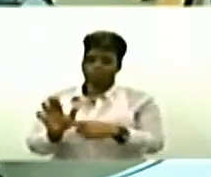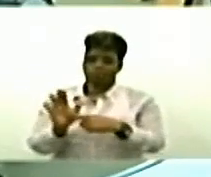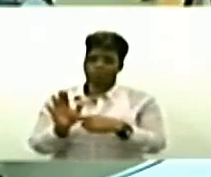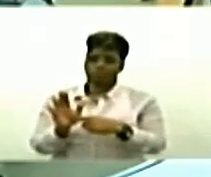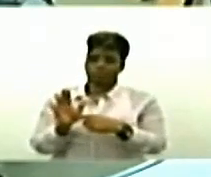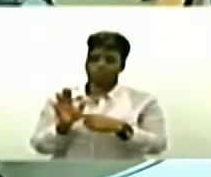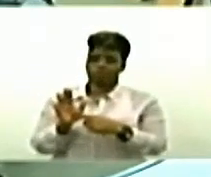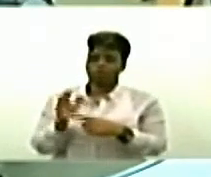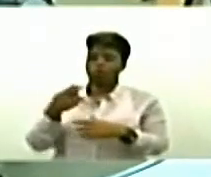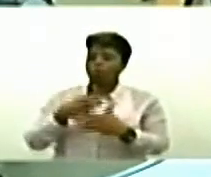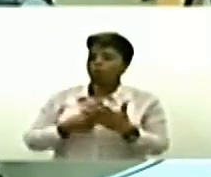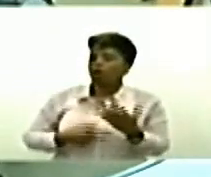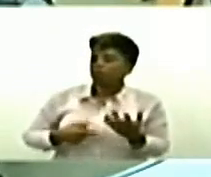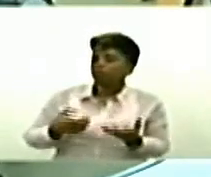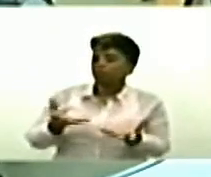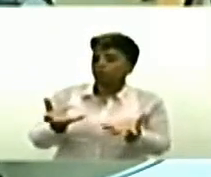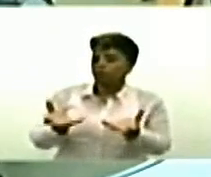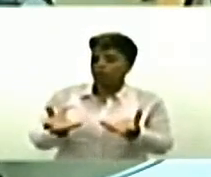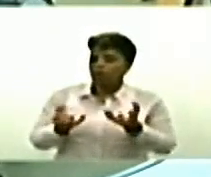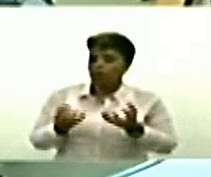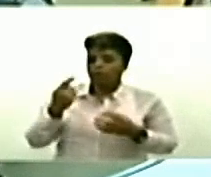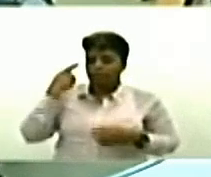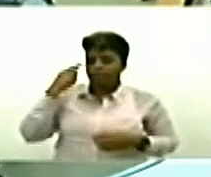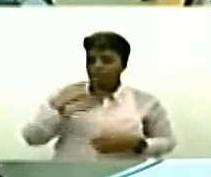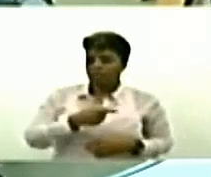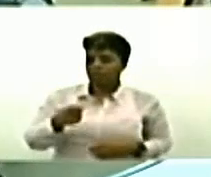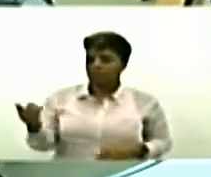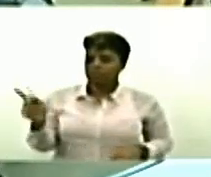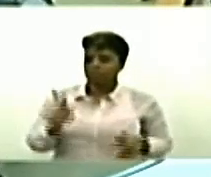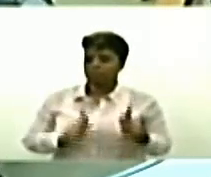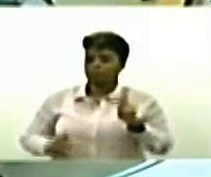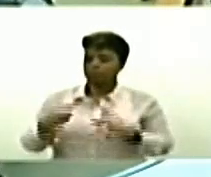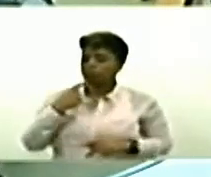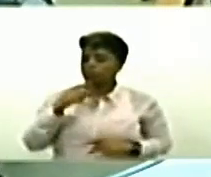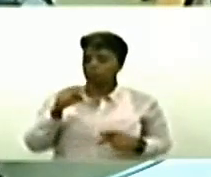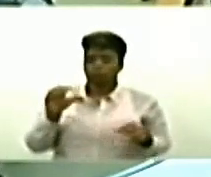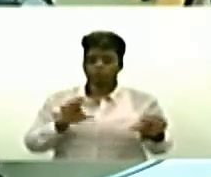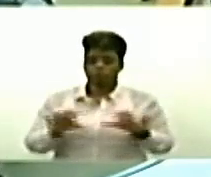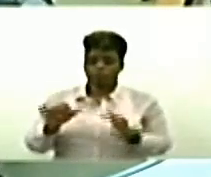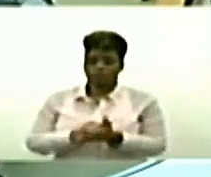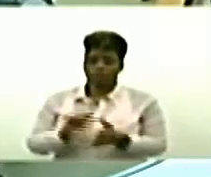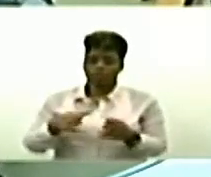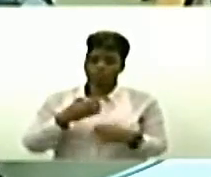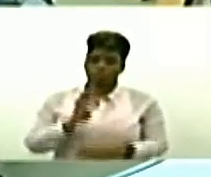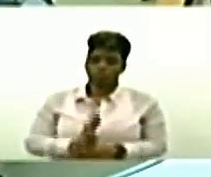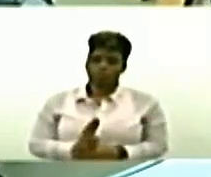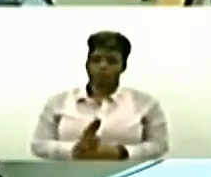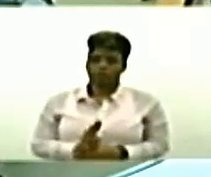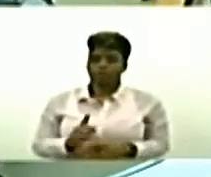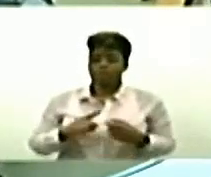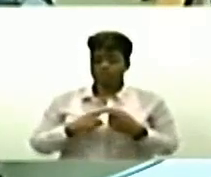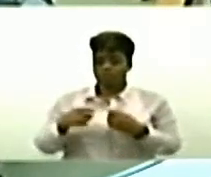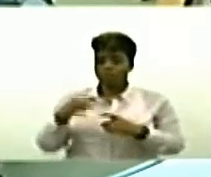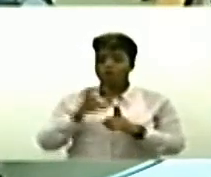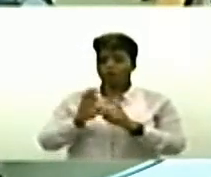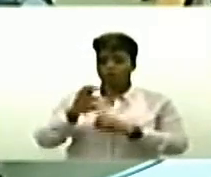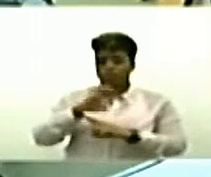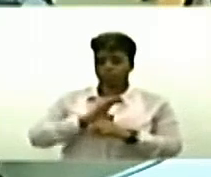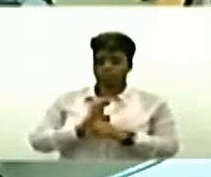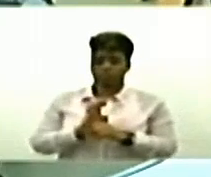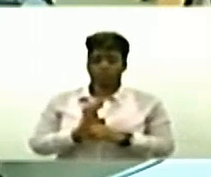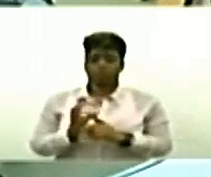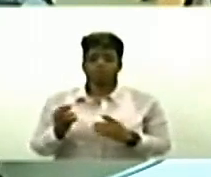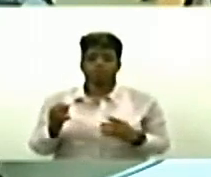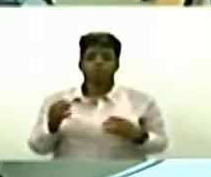we want to convey for the people who are carrying out this function. From a cultural point of view. And I think